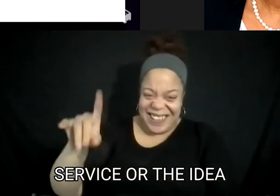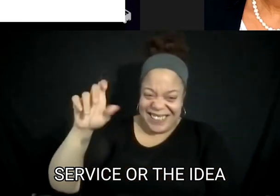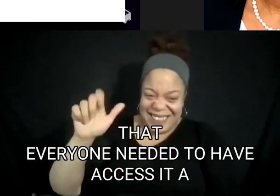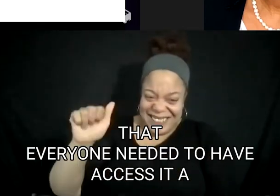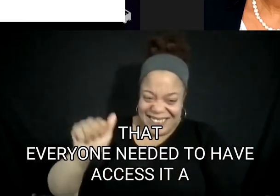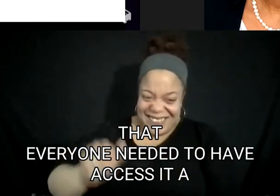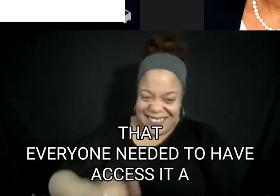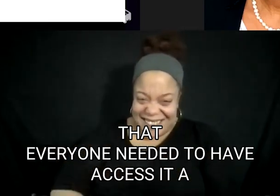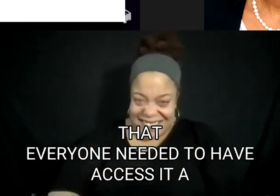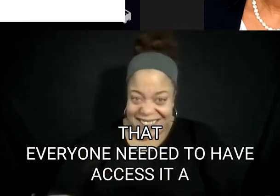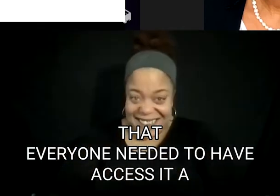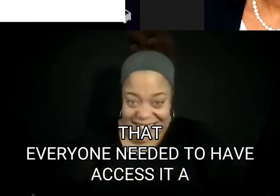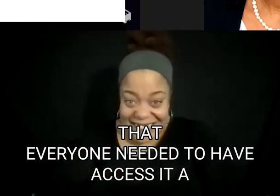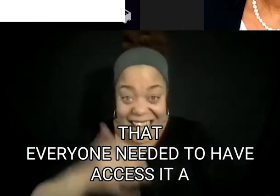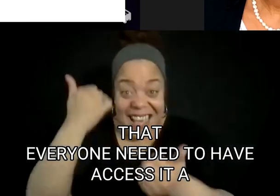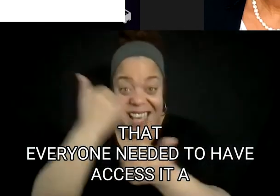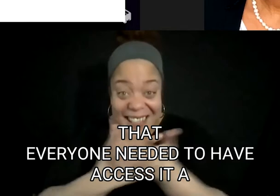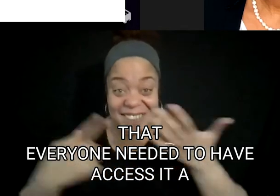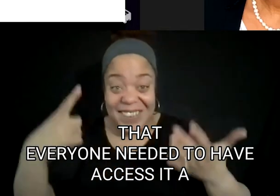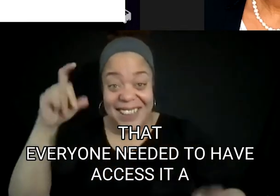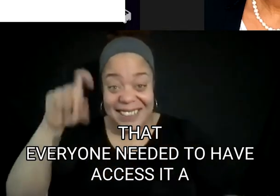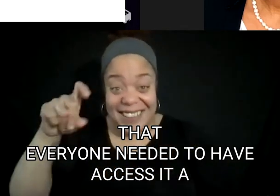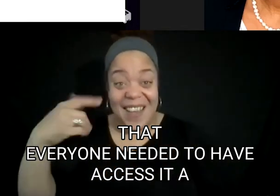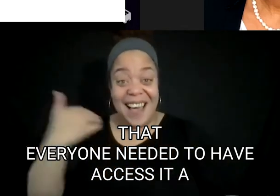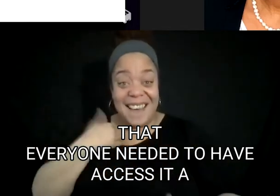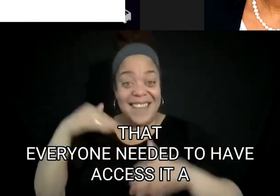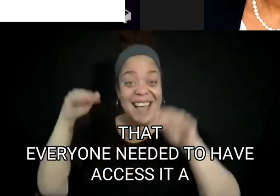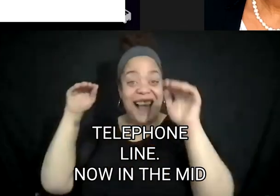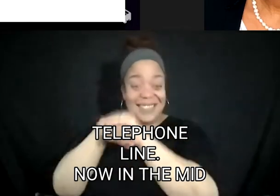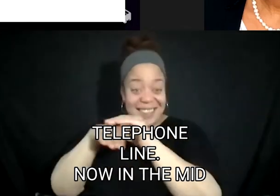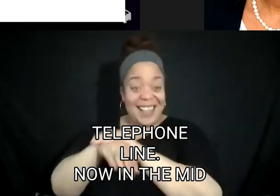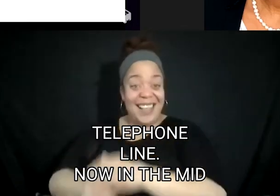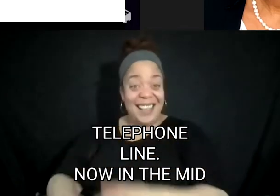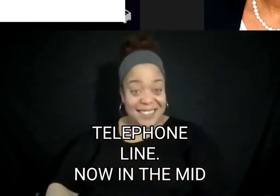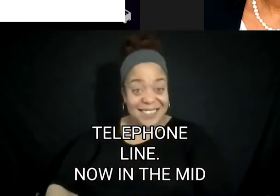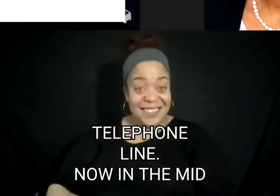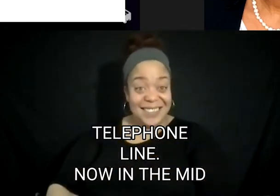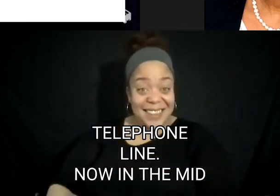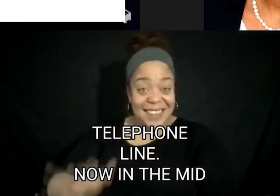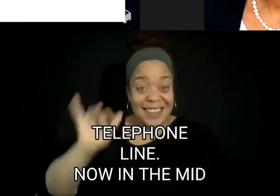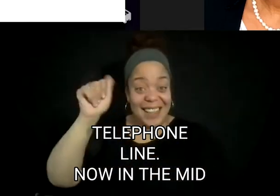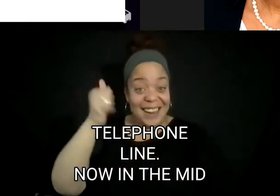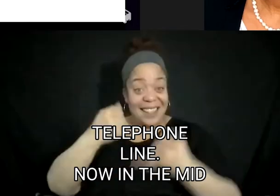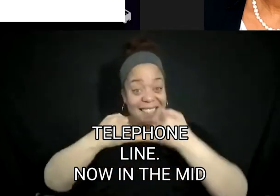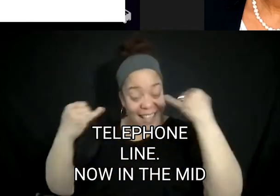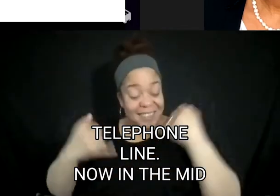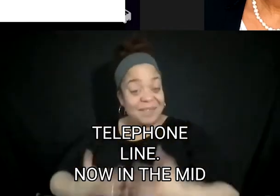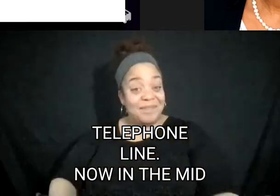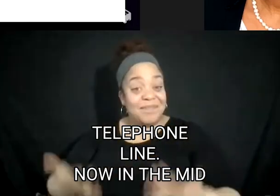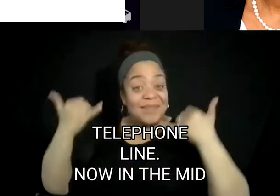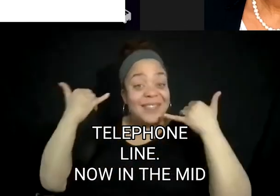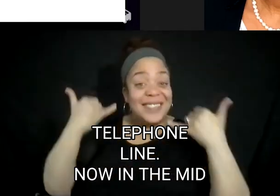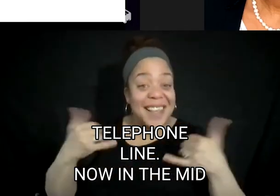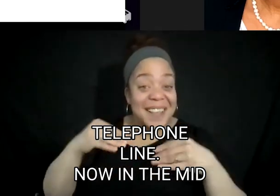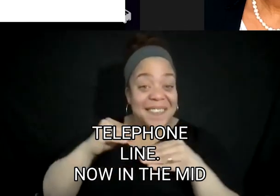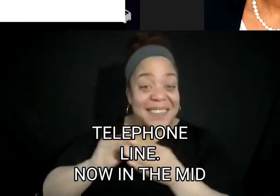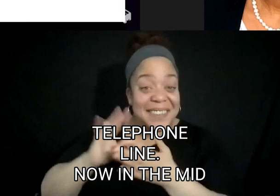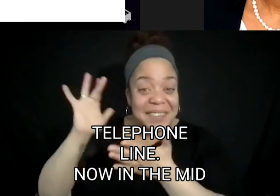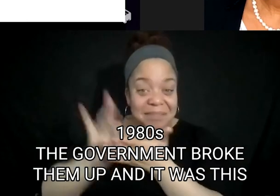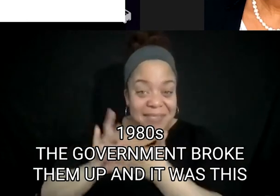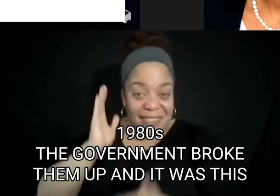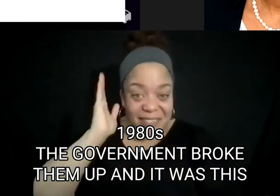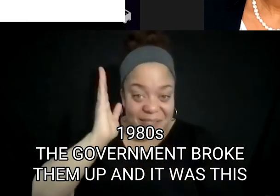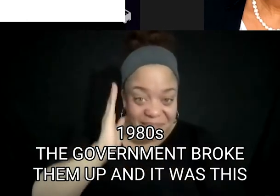Now in the mid-1980s, the government broke them up. And it was, this kind of kicks off our second topic, which